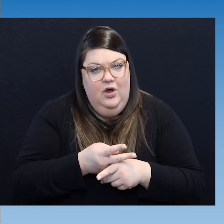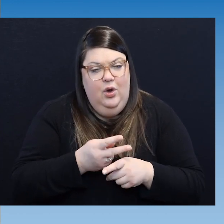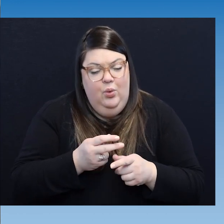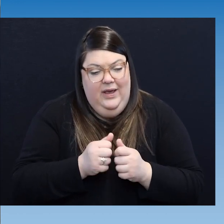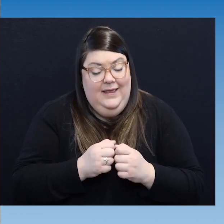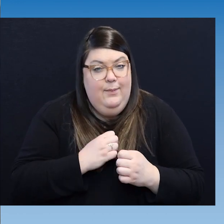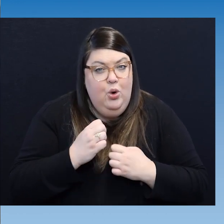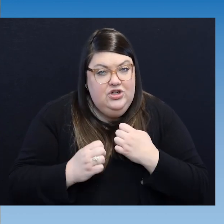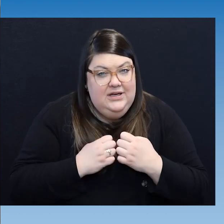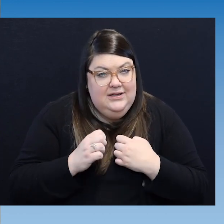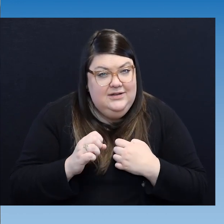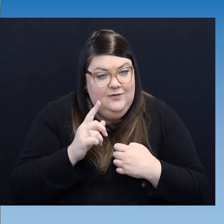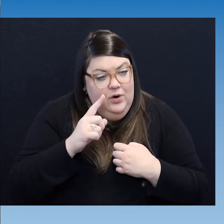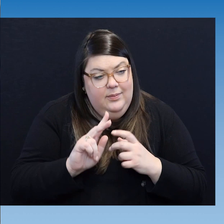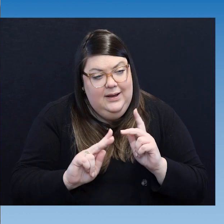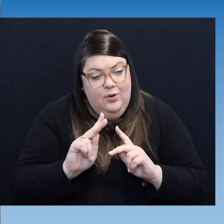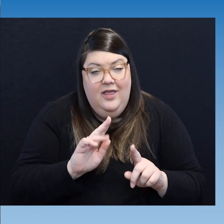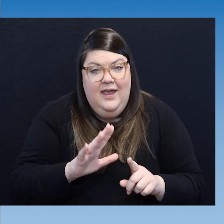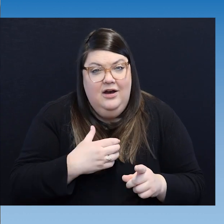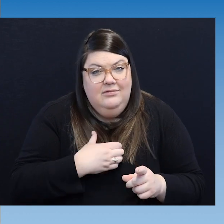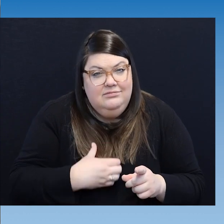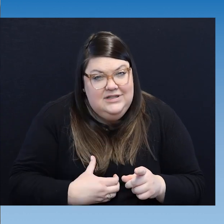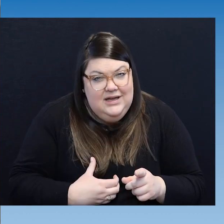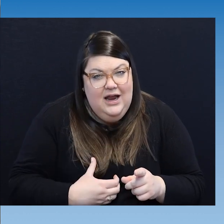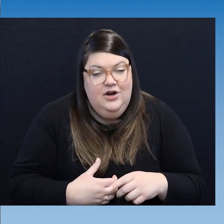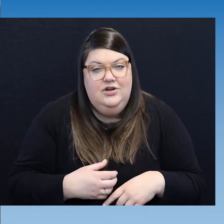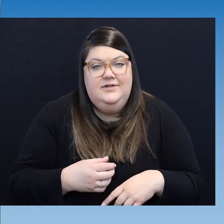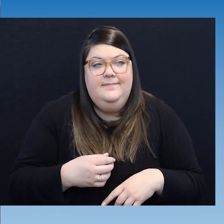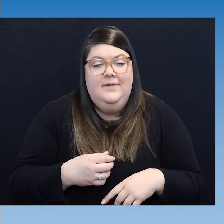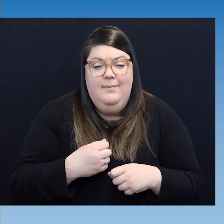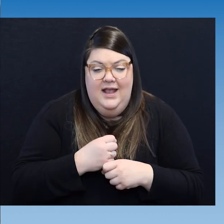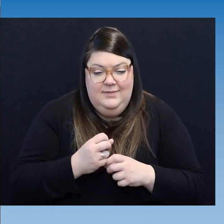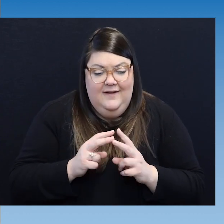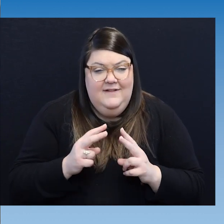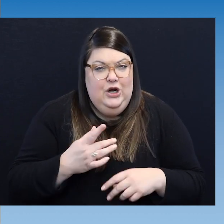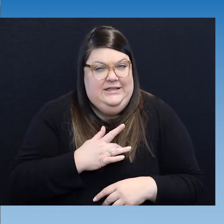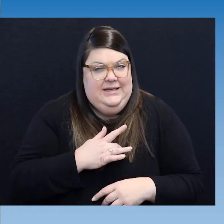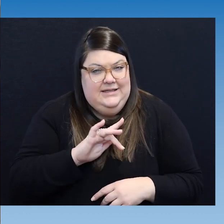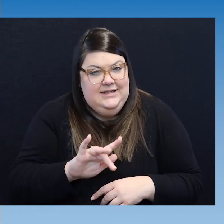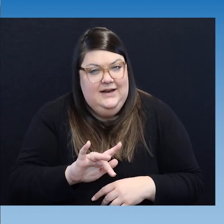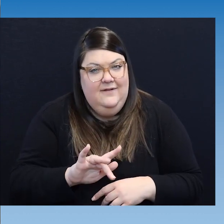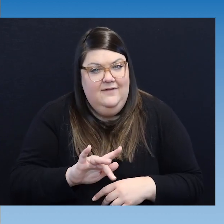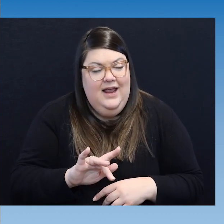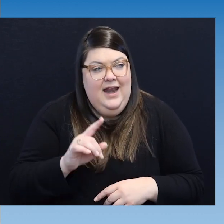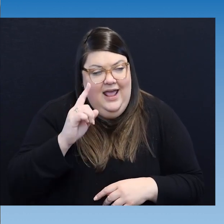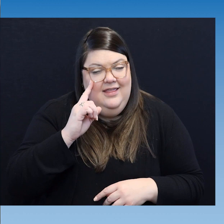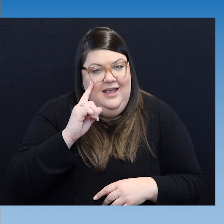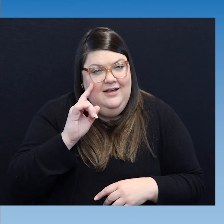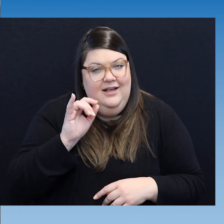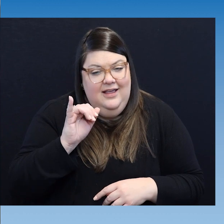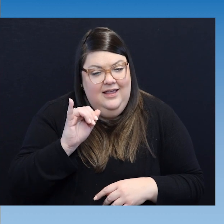people's emotions, when it comes to their wishes, when it comes to their desire. It makes me very, very sensitive. And I